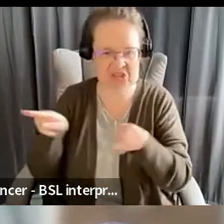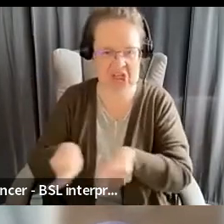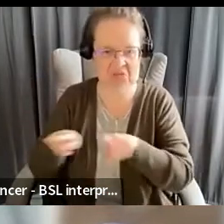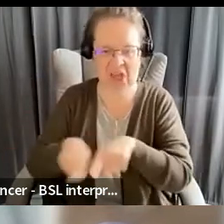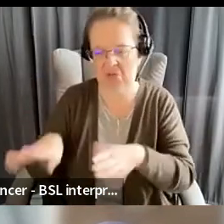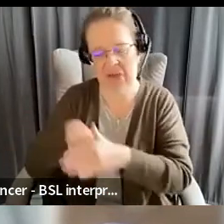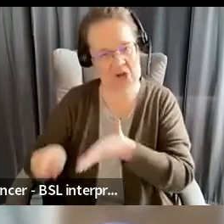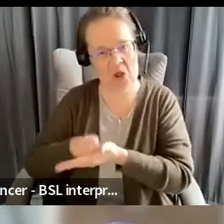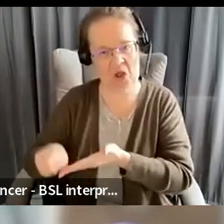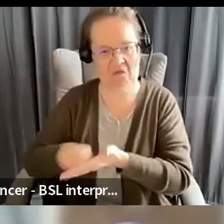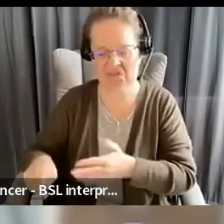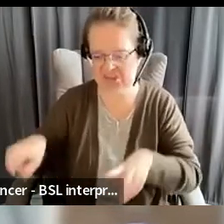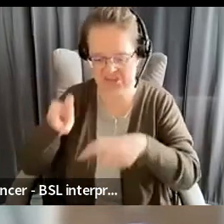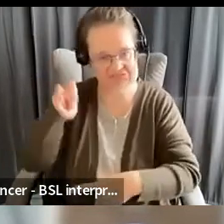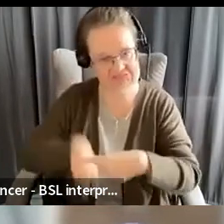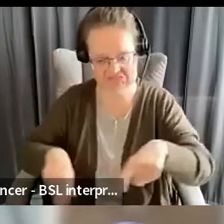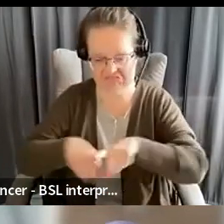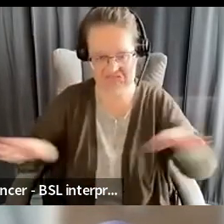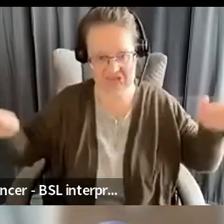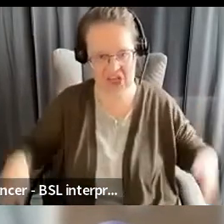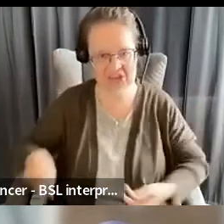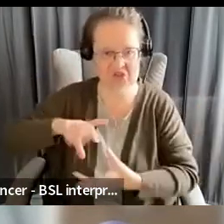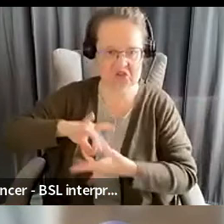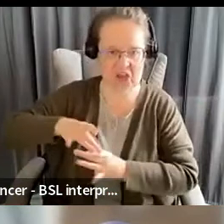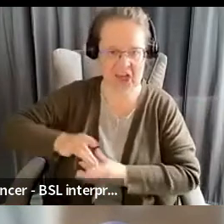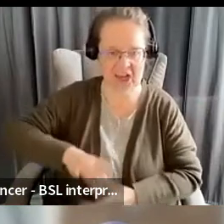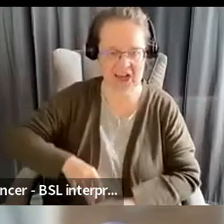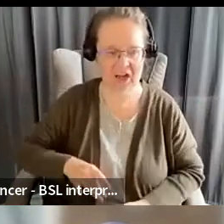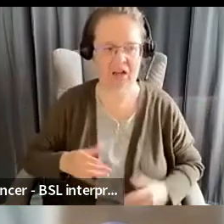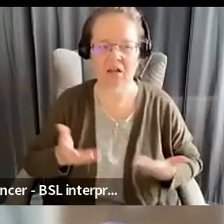and being at a desk. But if you are flexible, it